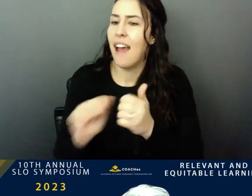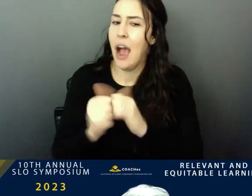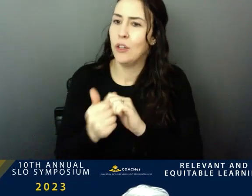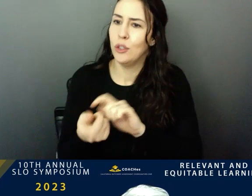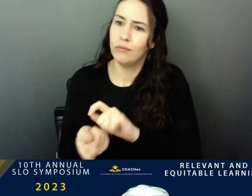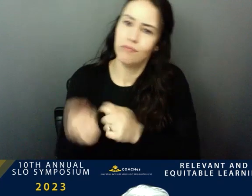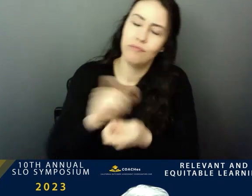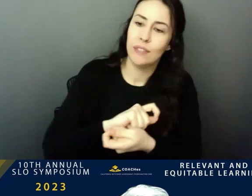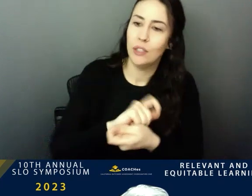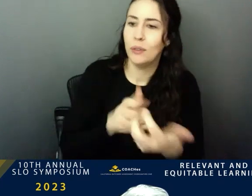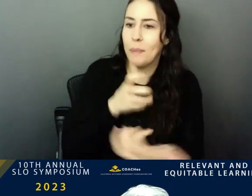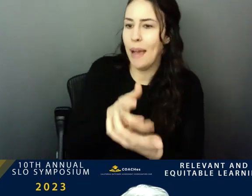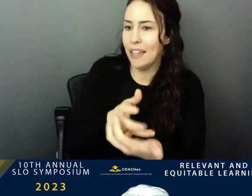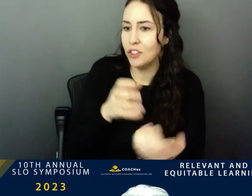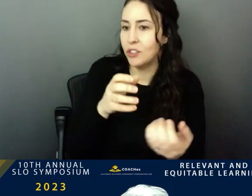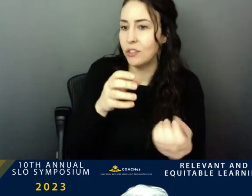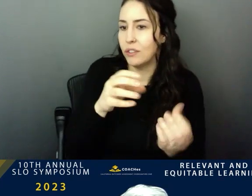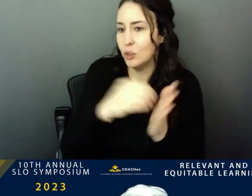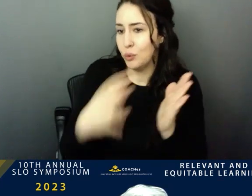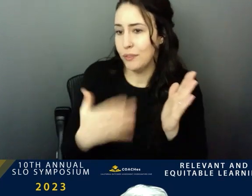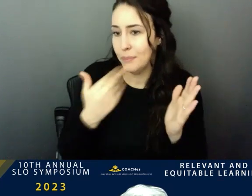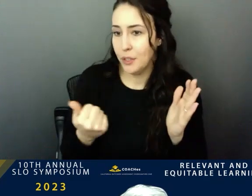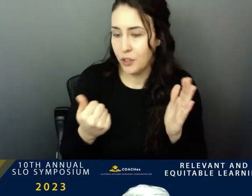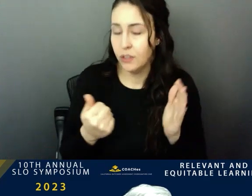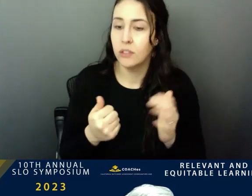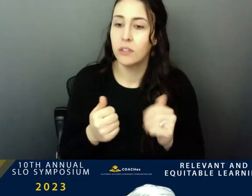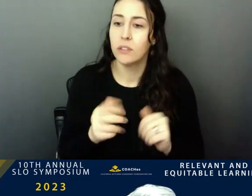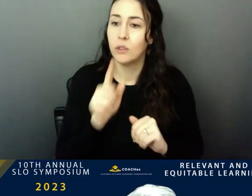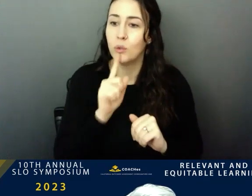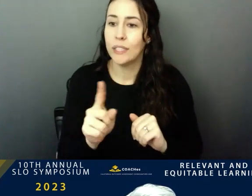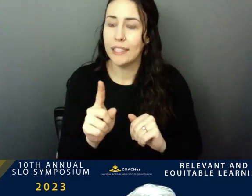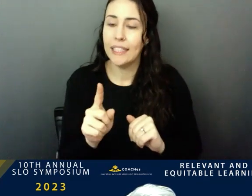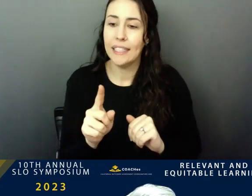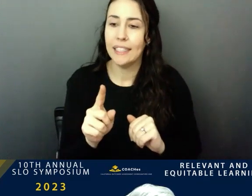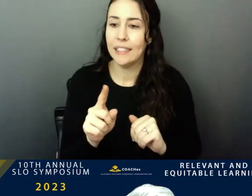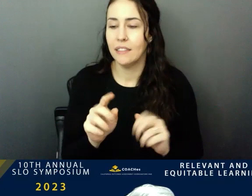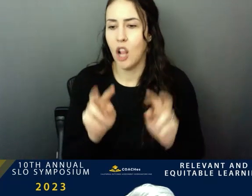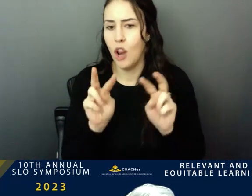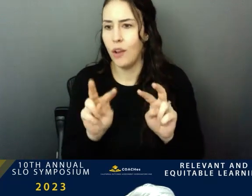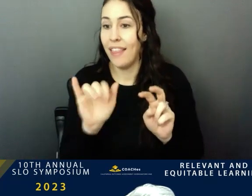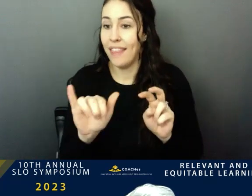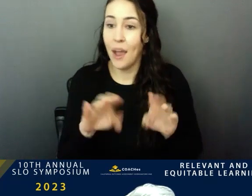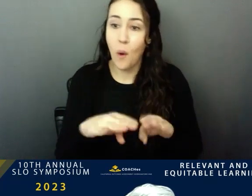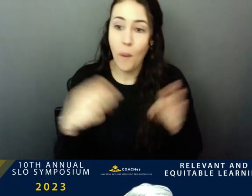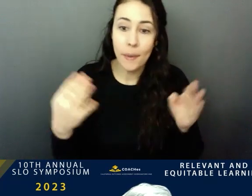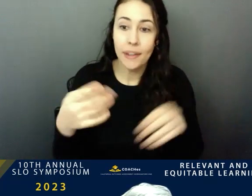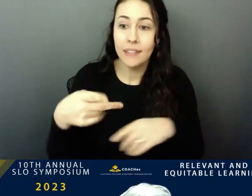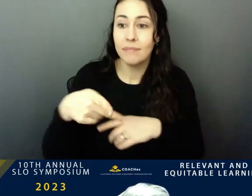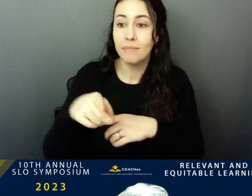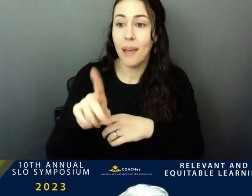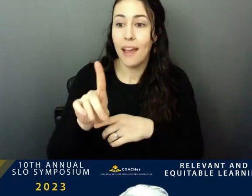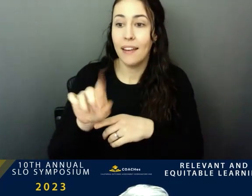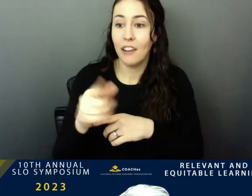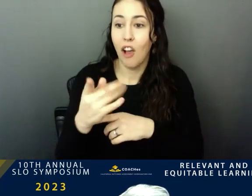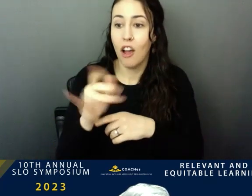some key aspects as developing out. And like you said, really looking at that open pedagogy or and that approach, how do